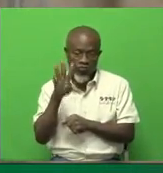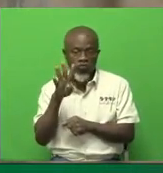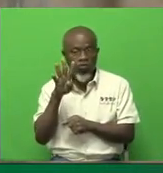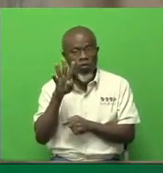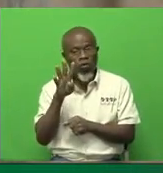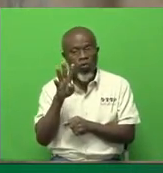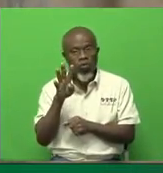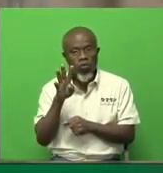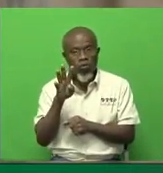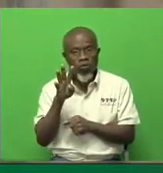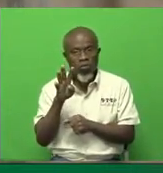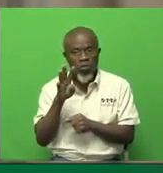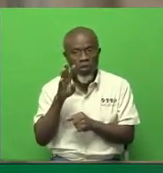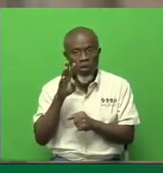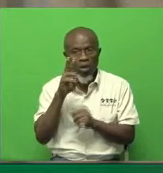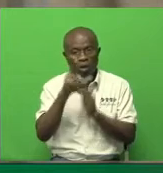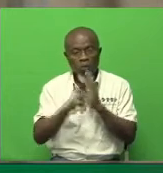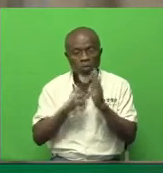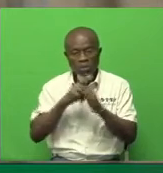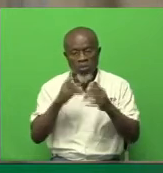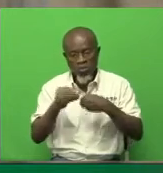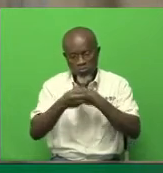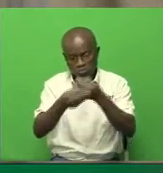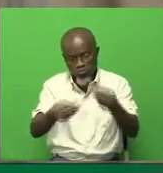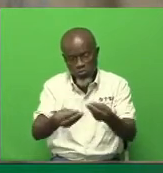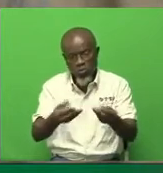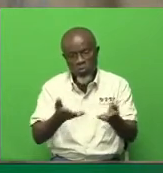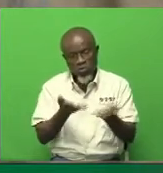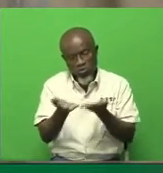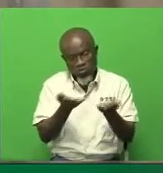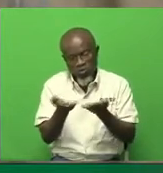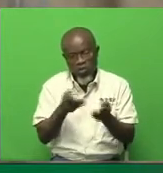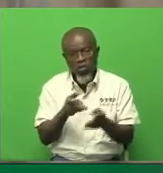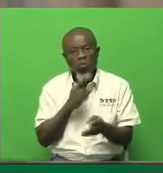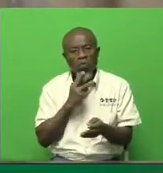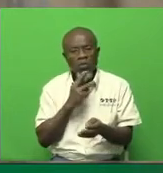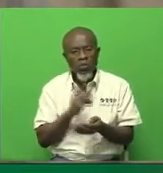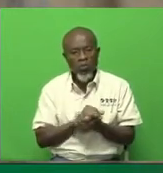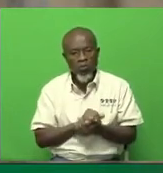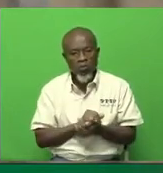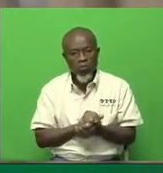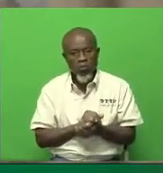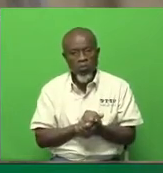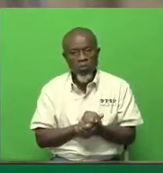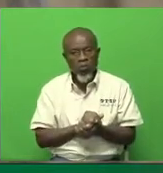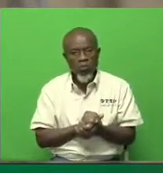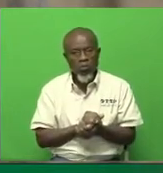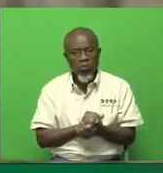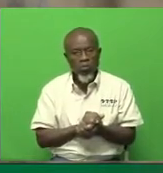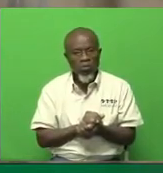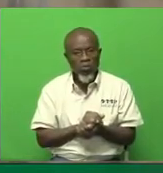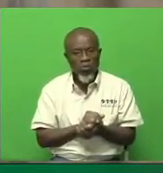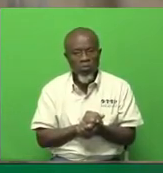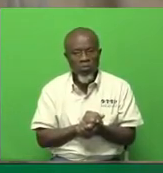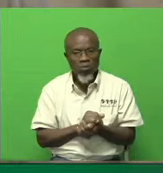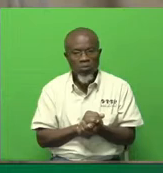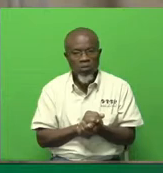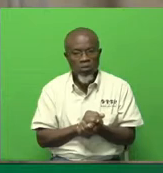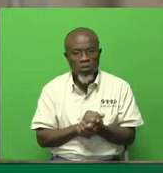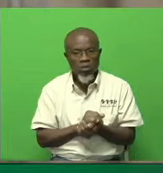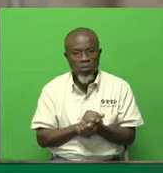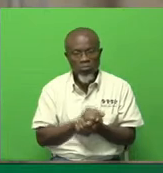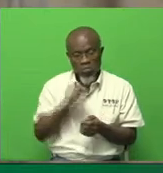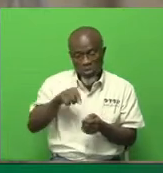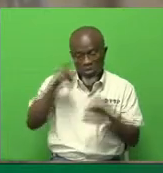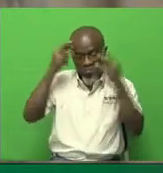Deputy speaker the minister then disputed that figure and Minister said it was somewhere in the region of 30